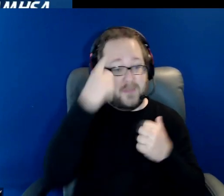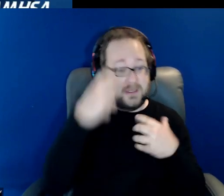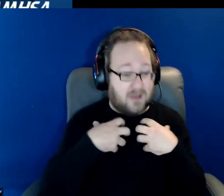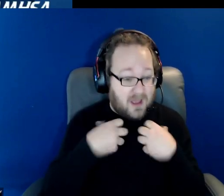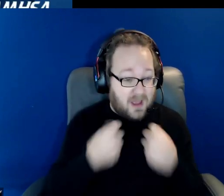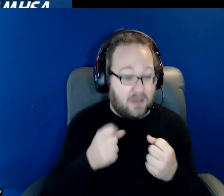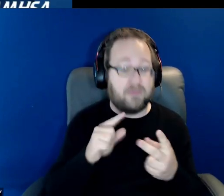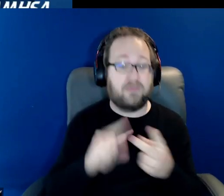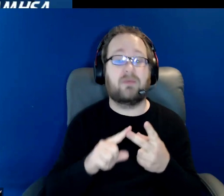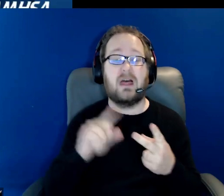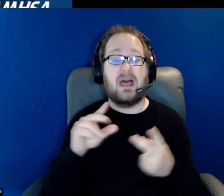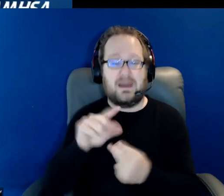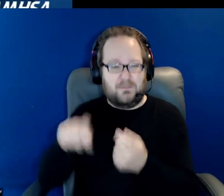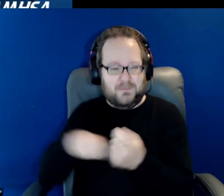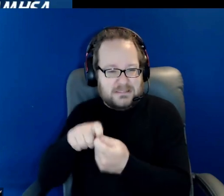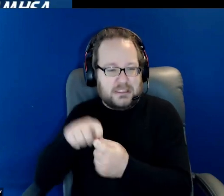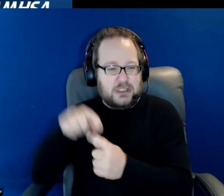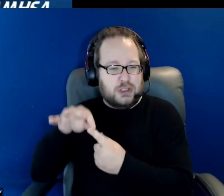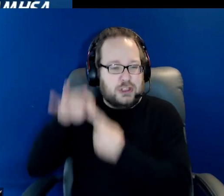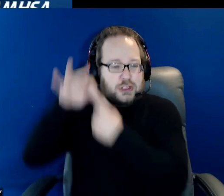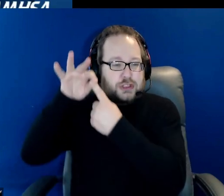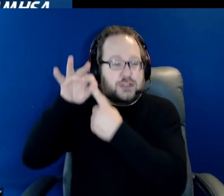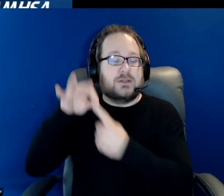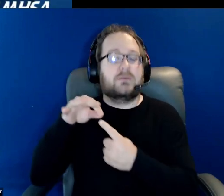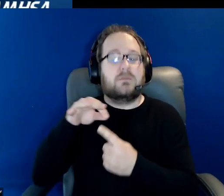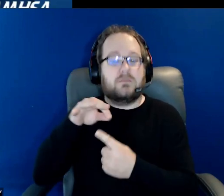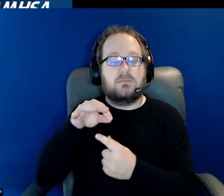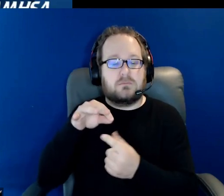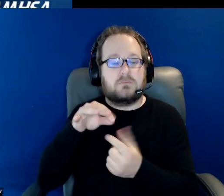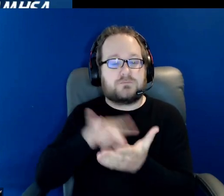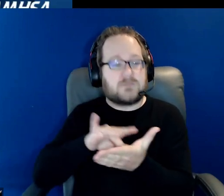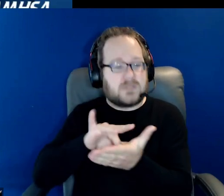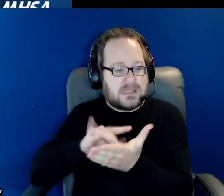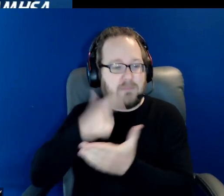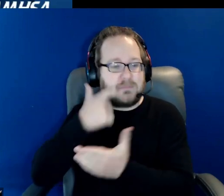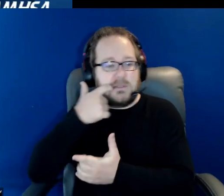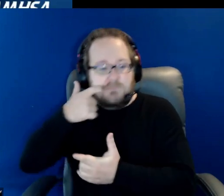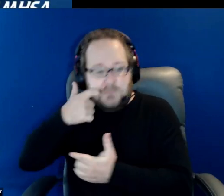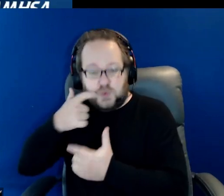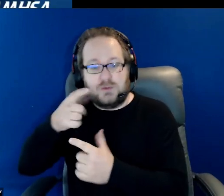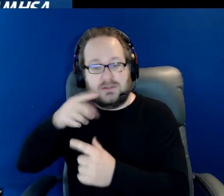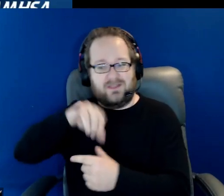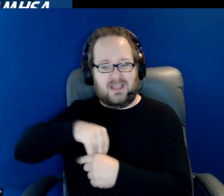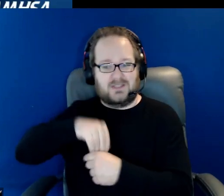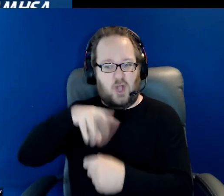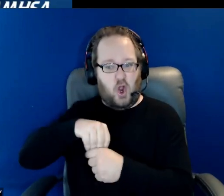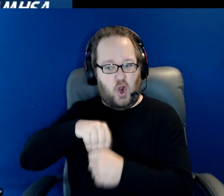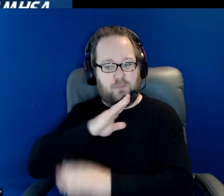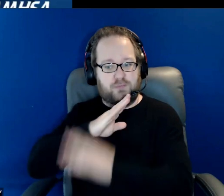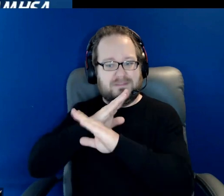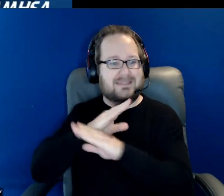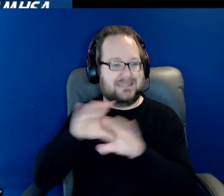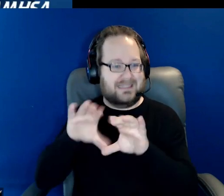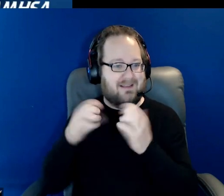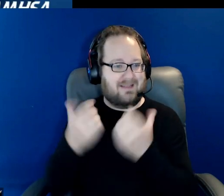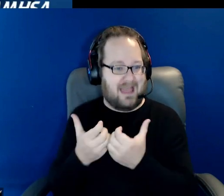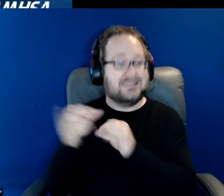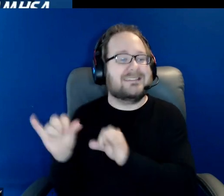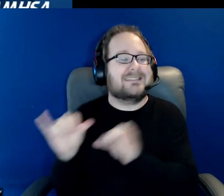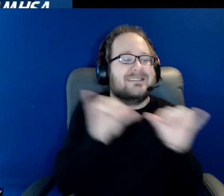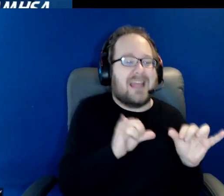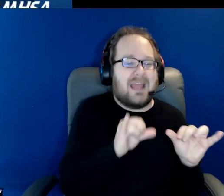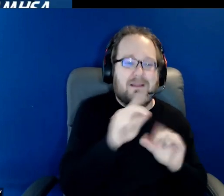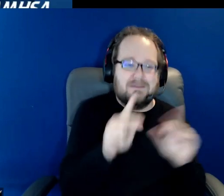particular, people with substance use conditions who are in treatment, are considered a protected class as people with disabilities under